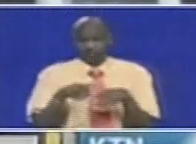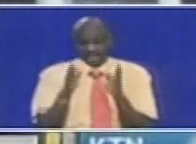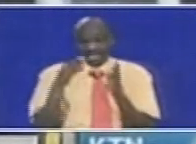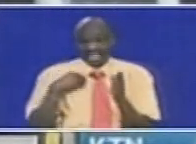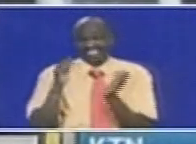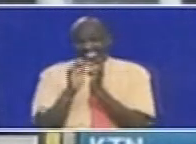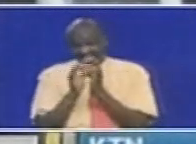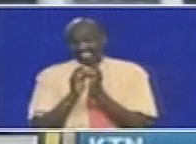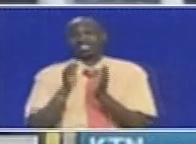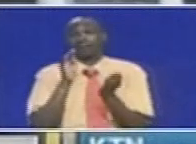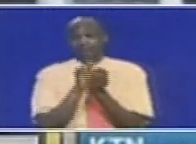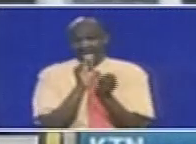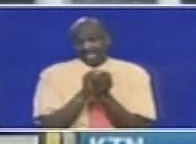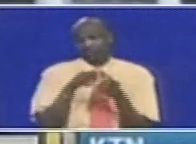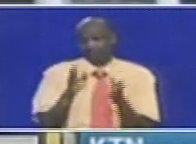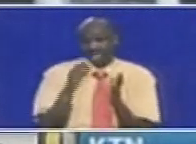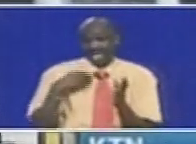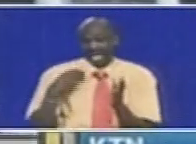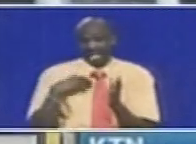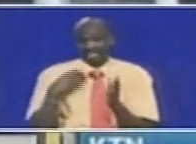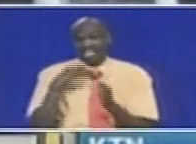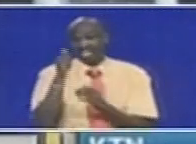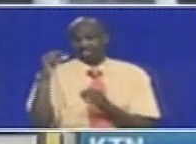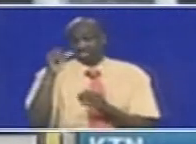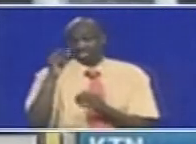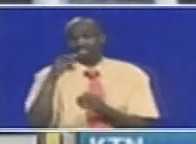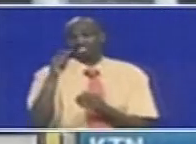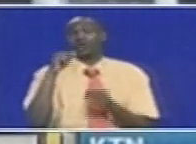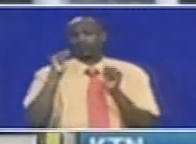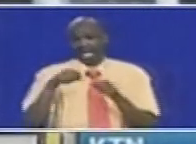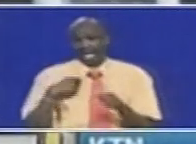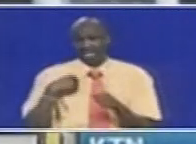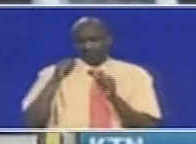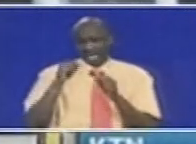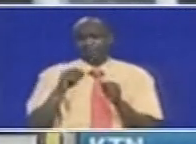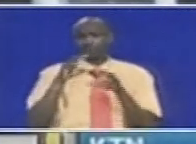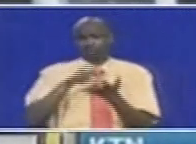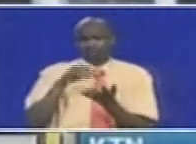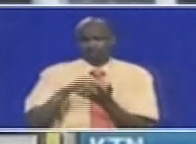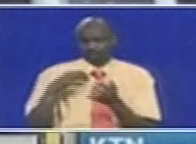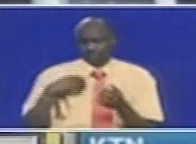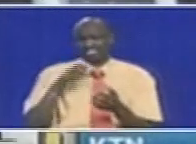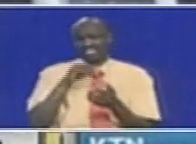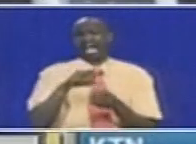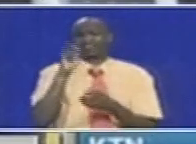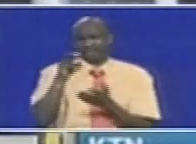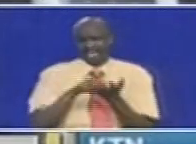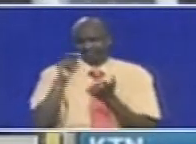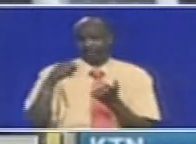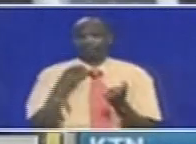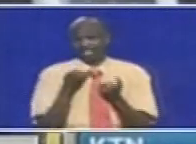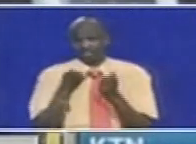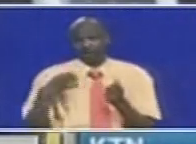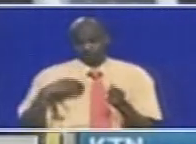internet banking platform, our agent banking platform, so that we are in a position to take advantage of the needs of